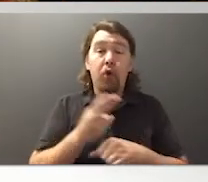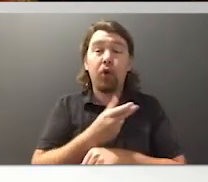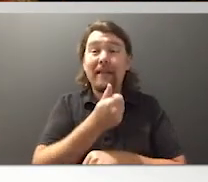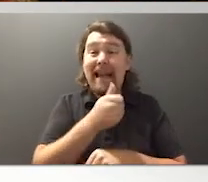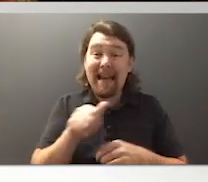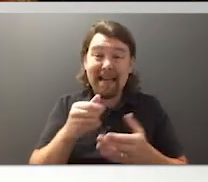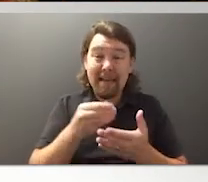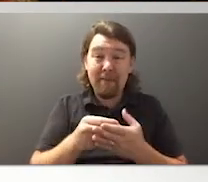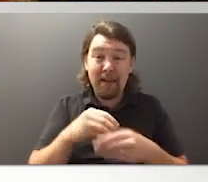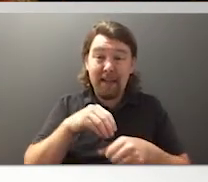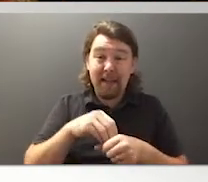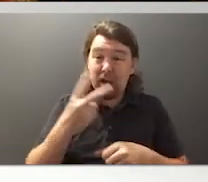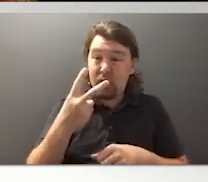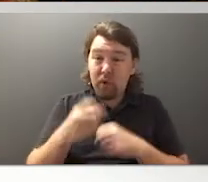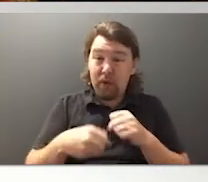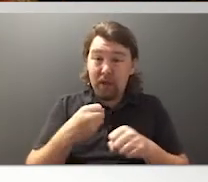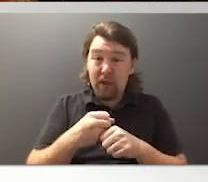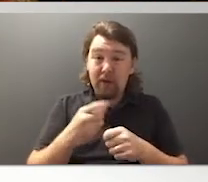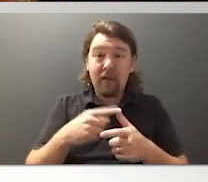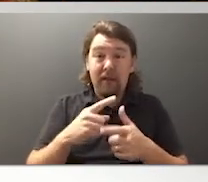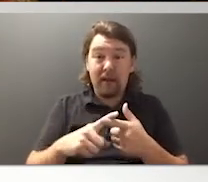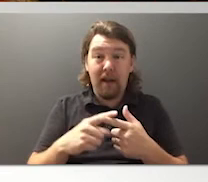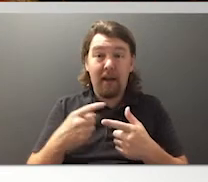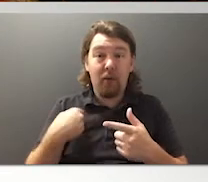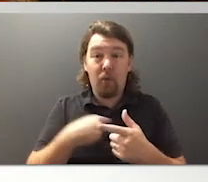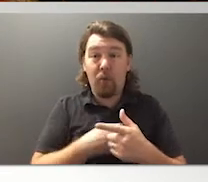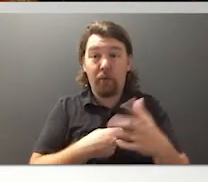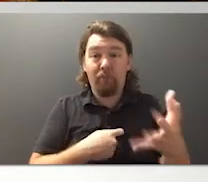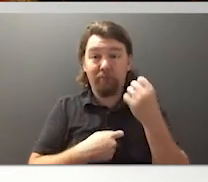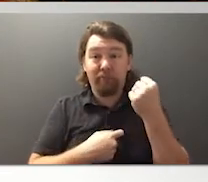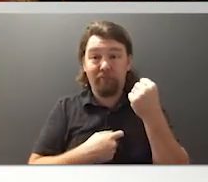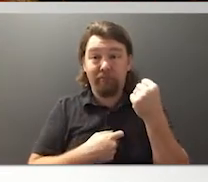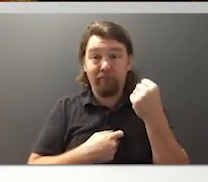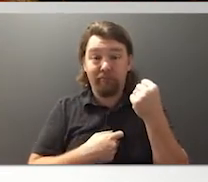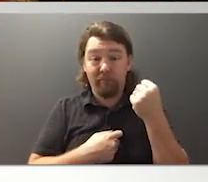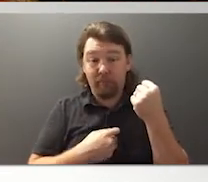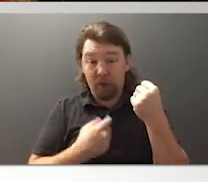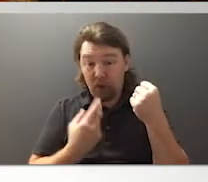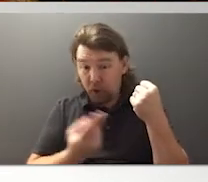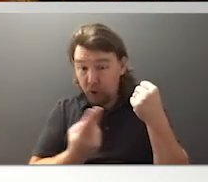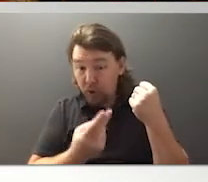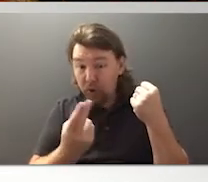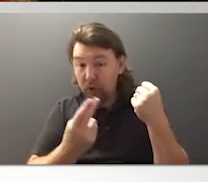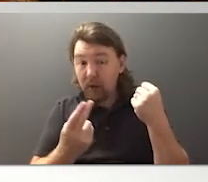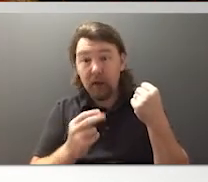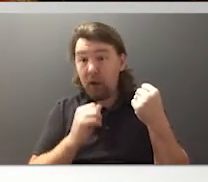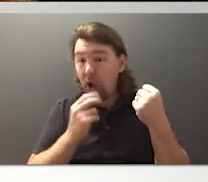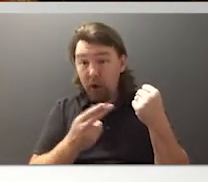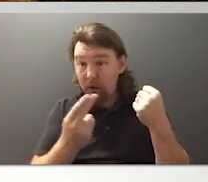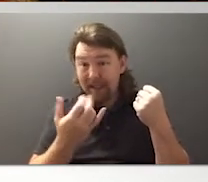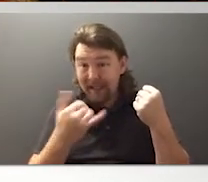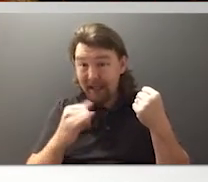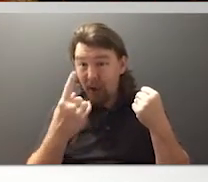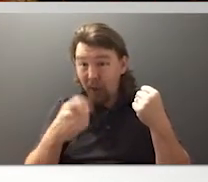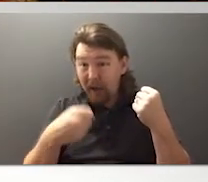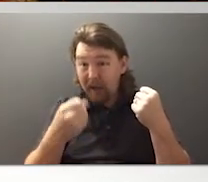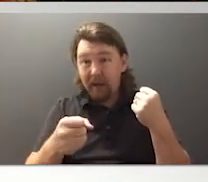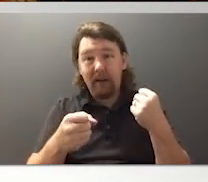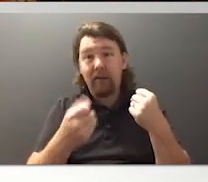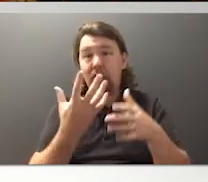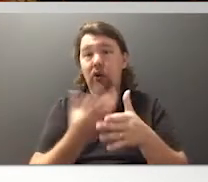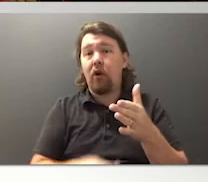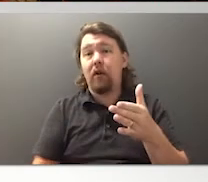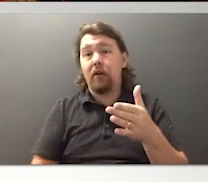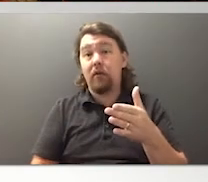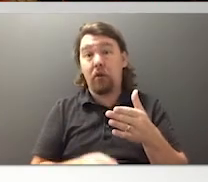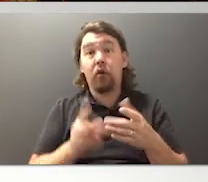to put a hold on it and tell you got to use it, and then a year later you could lose the funding. So you definitely, if you